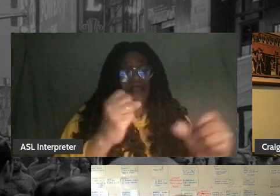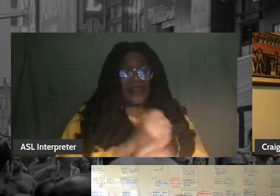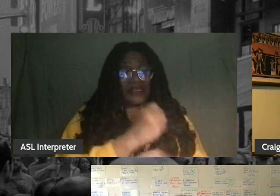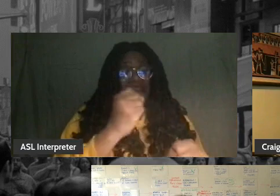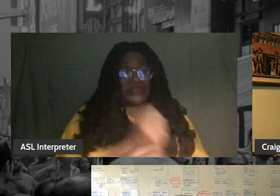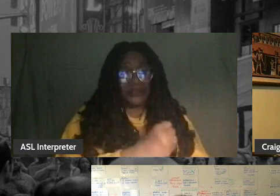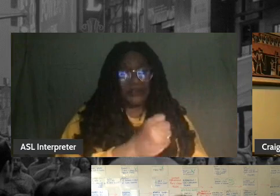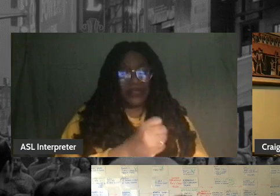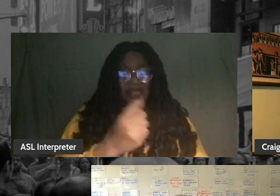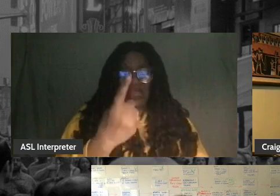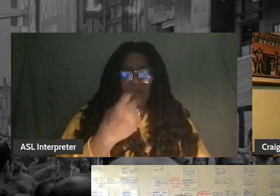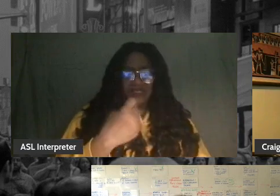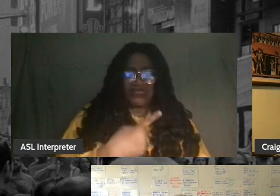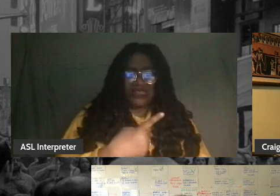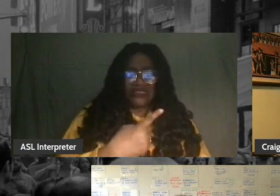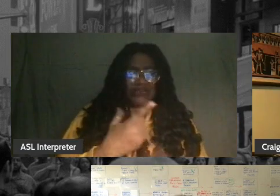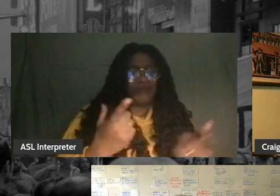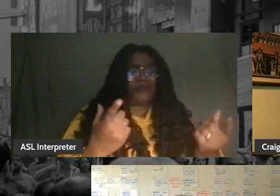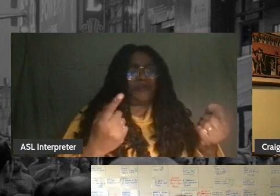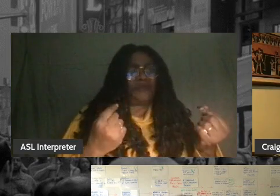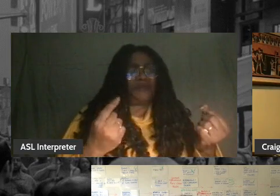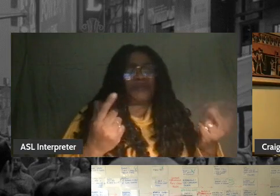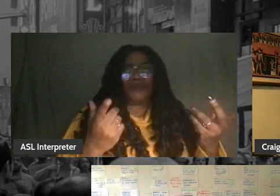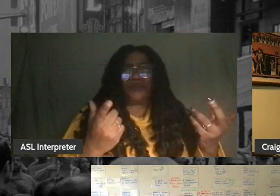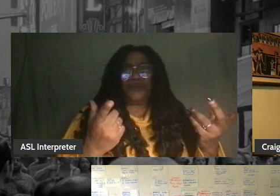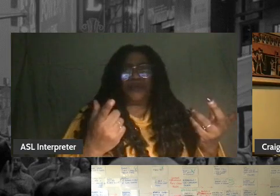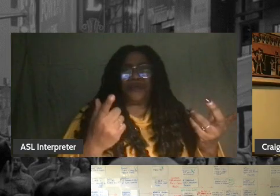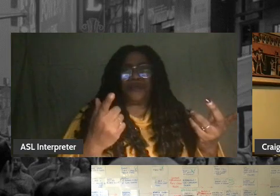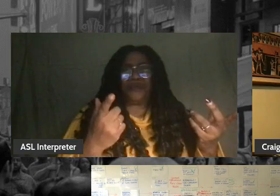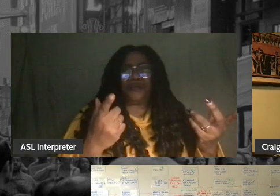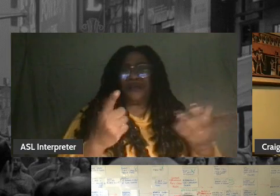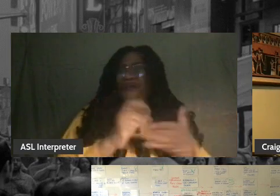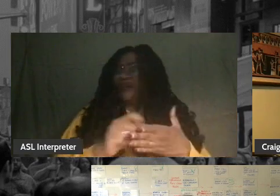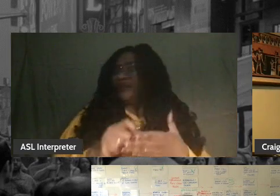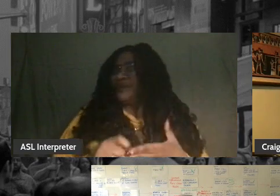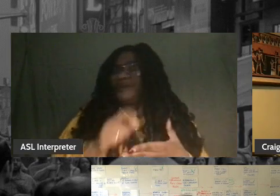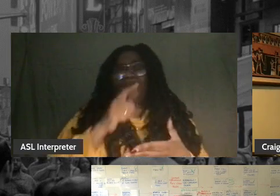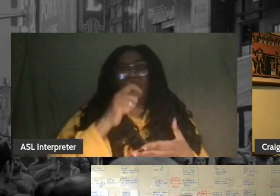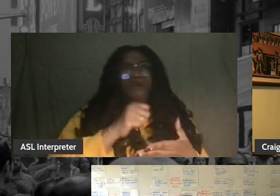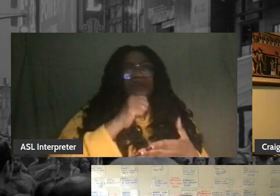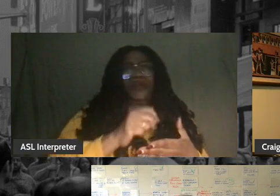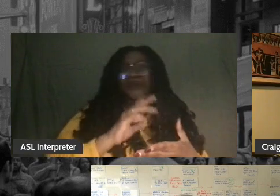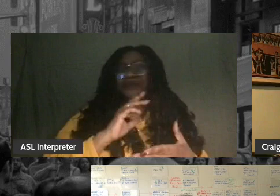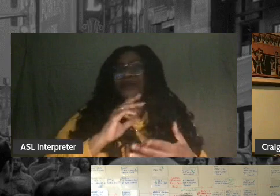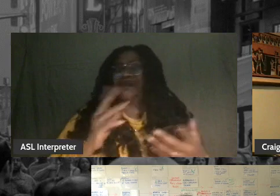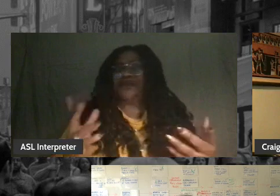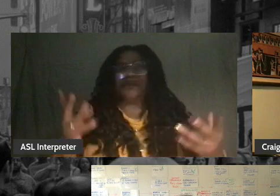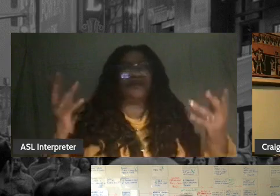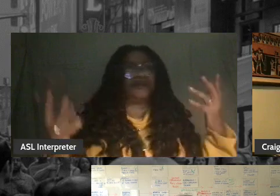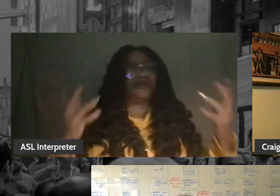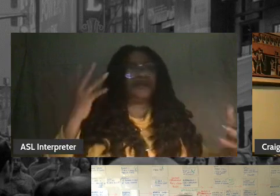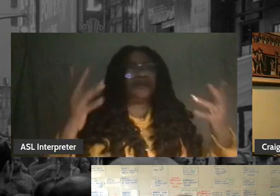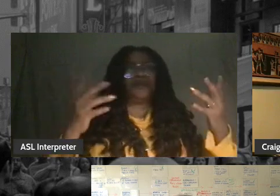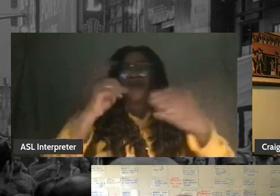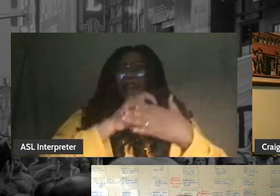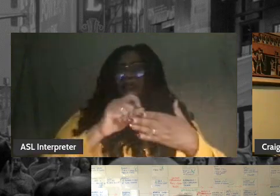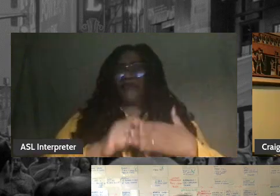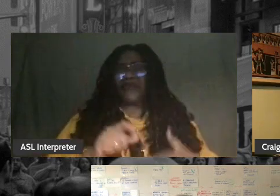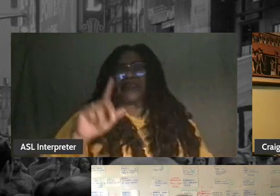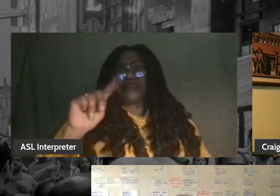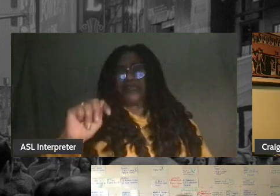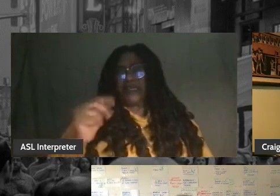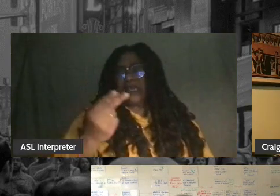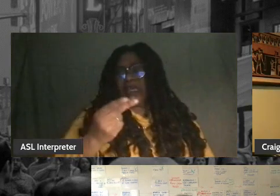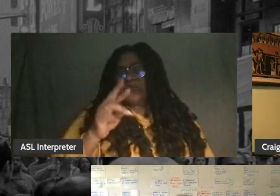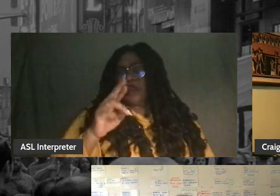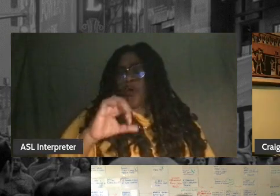constantly asking myself, well, what am I not doing? What have I not written? Who am I not talking to? I've written thrillers, action